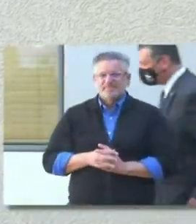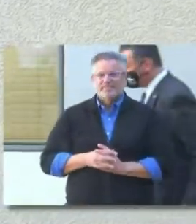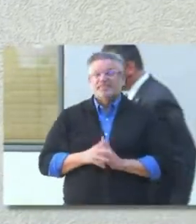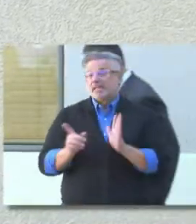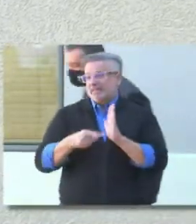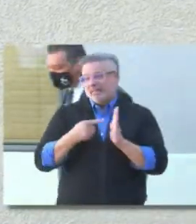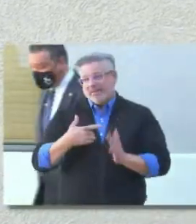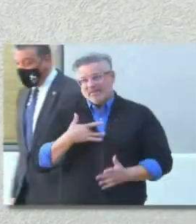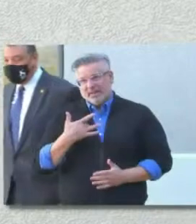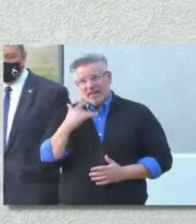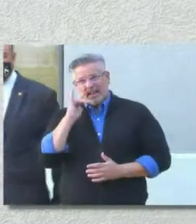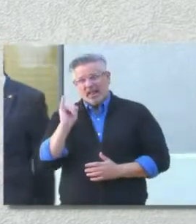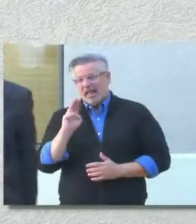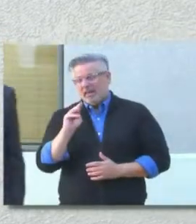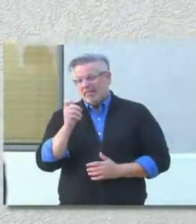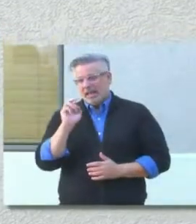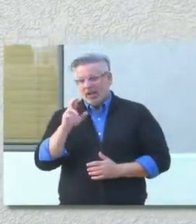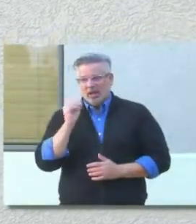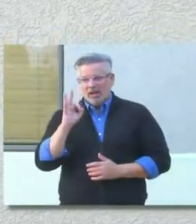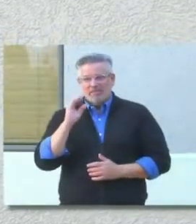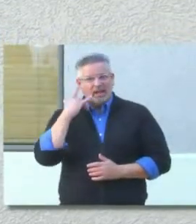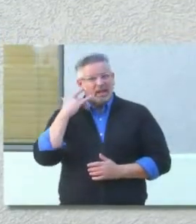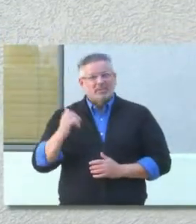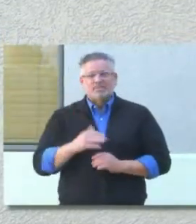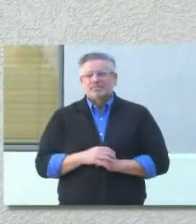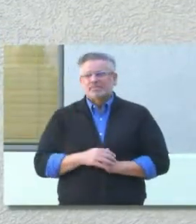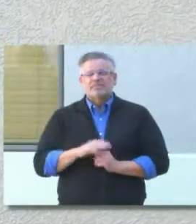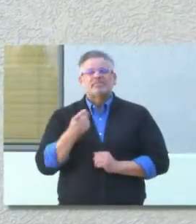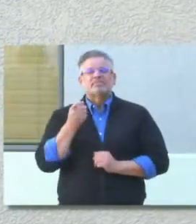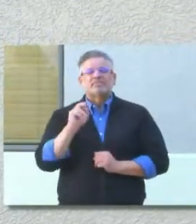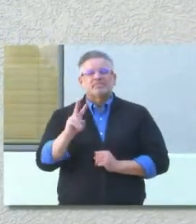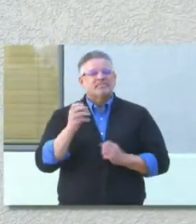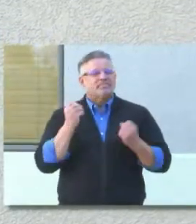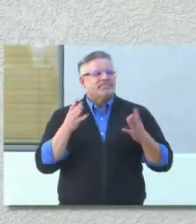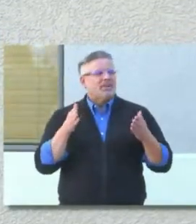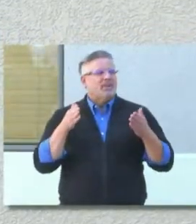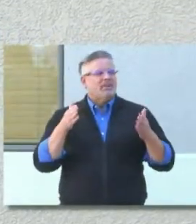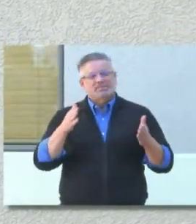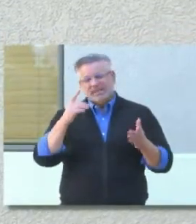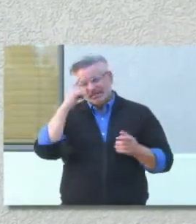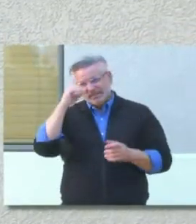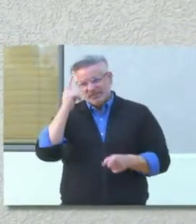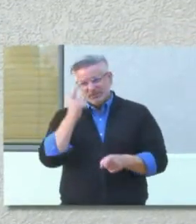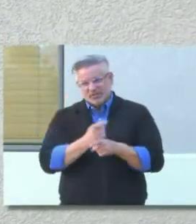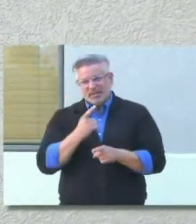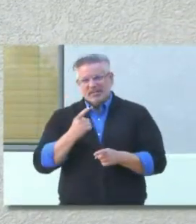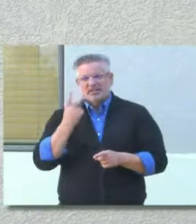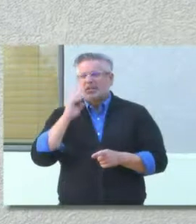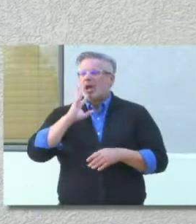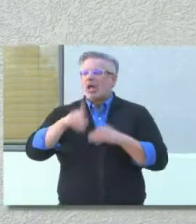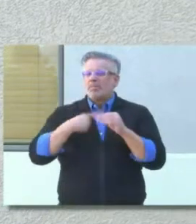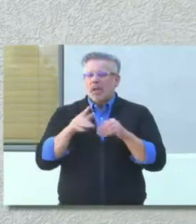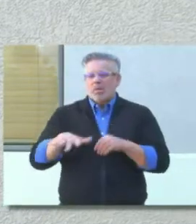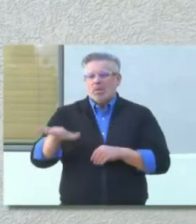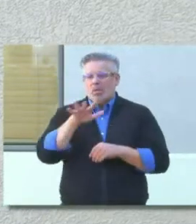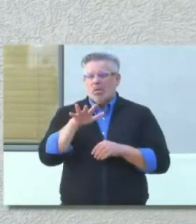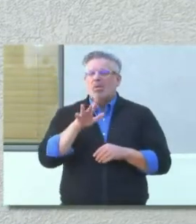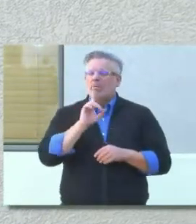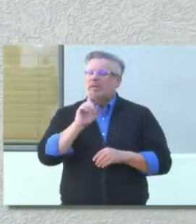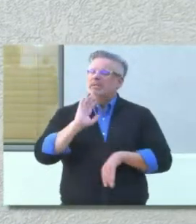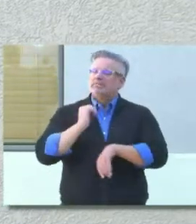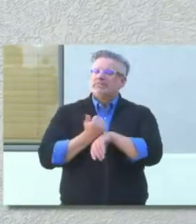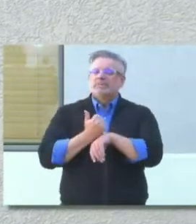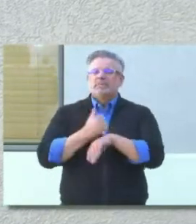Sometimes I do feel like I'm the mayor of California, not governor. In many ways, it makes sense, right? If we talk about localism being determinative, a